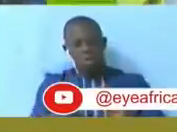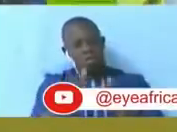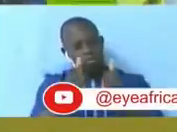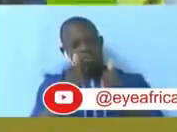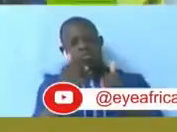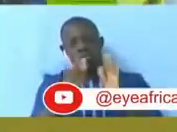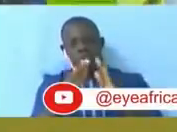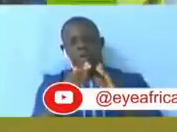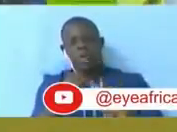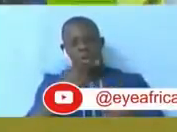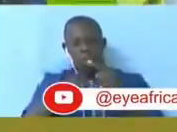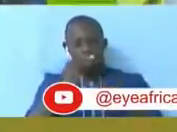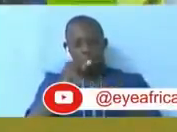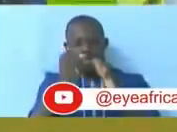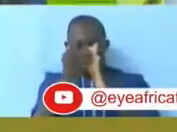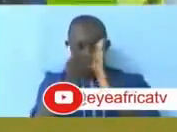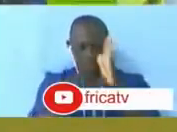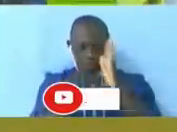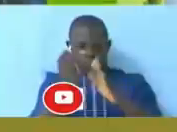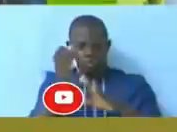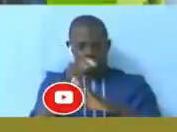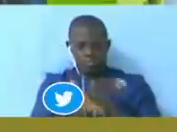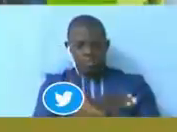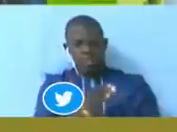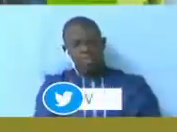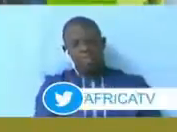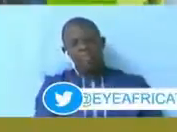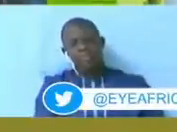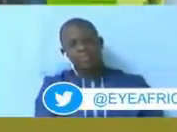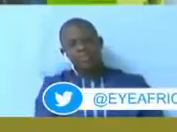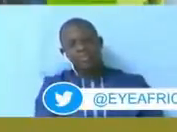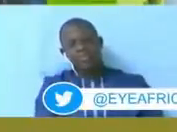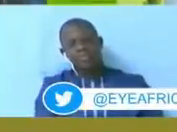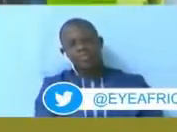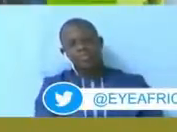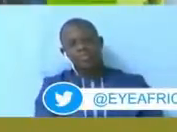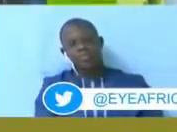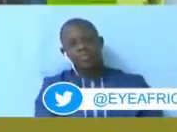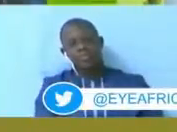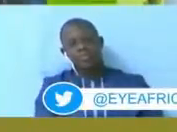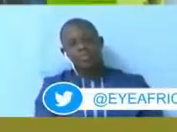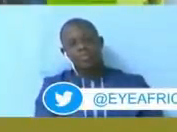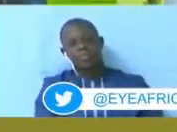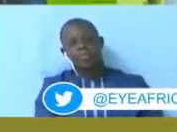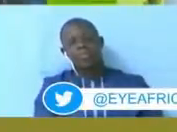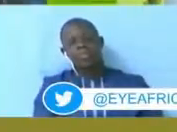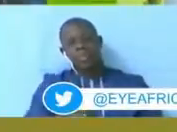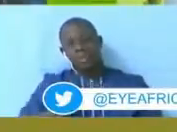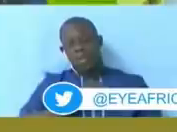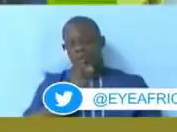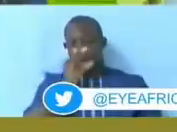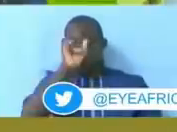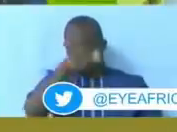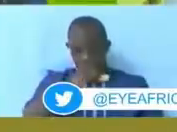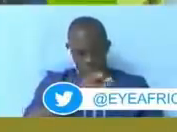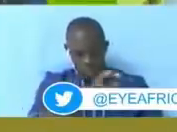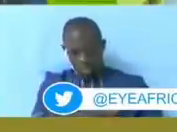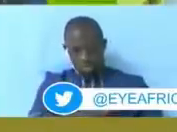matter. He said, your client was a very effective field officer.